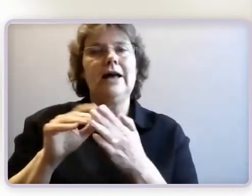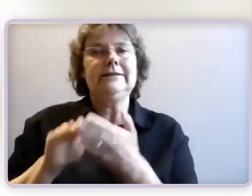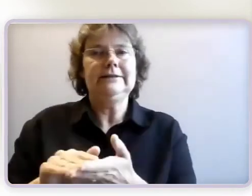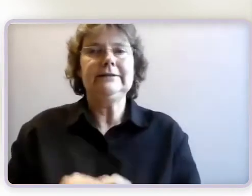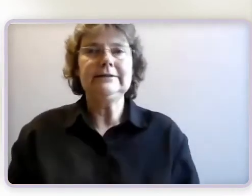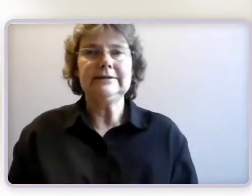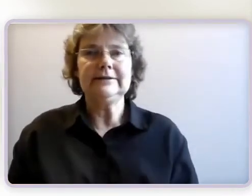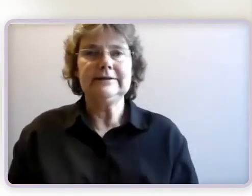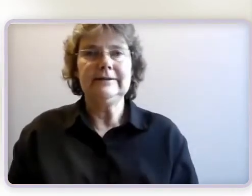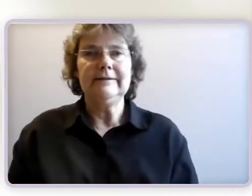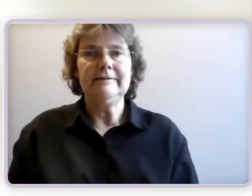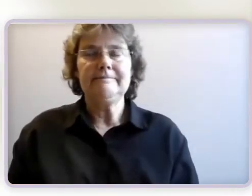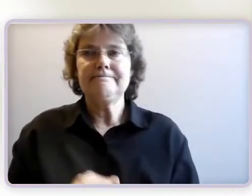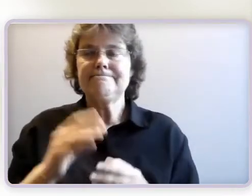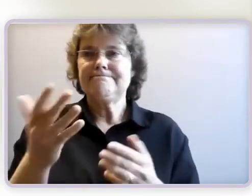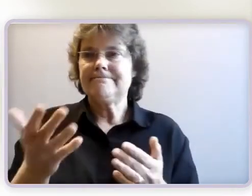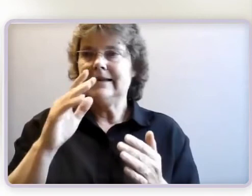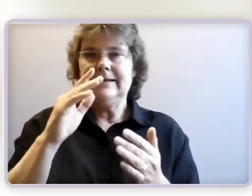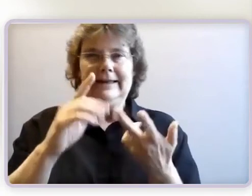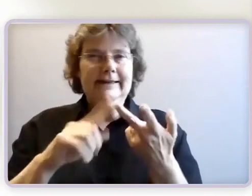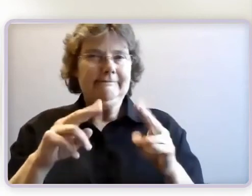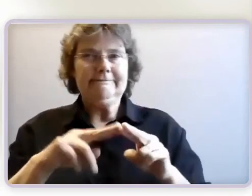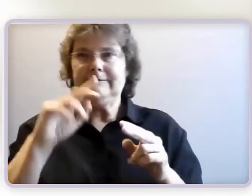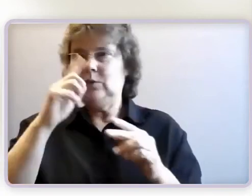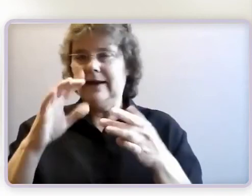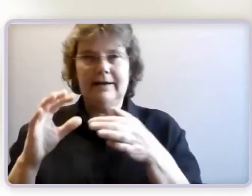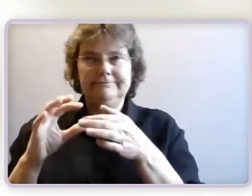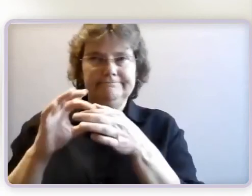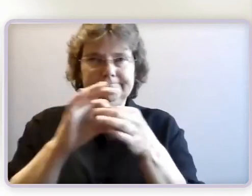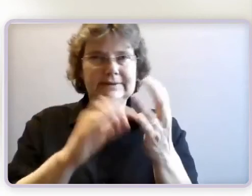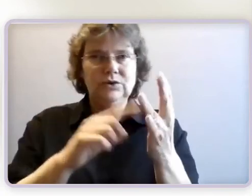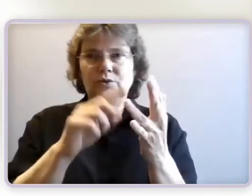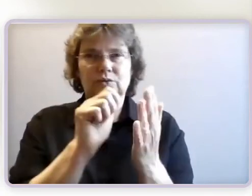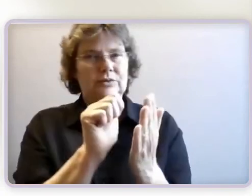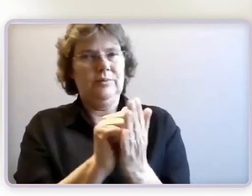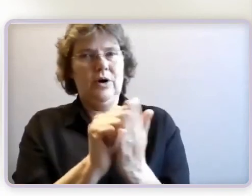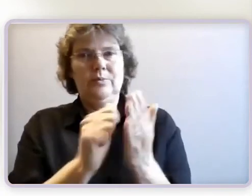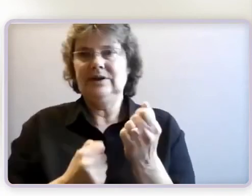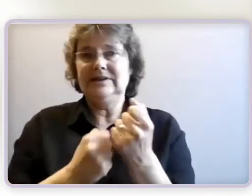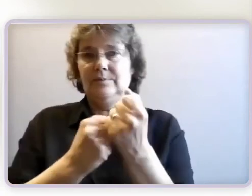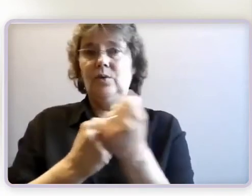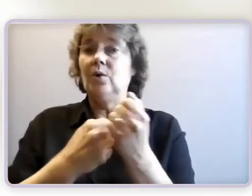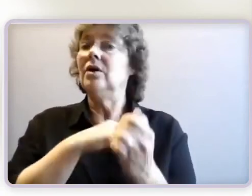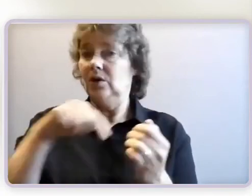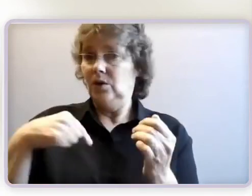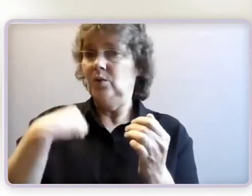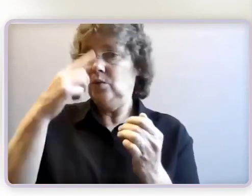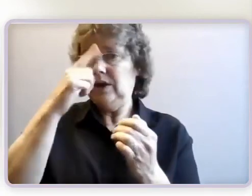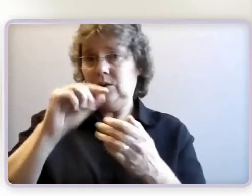If they can't be connected with appropriate support, we may be able to assist them to write their submission in